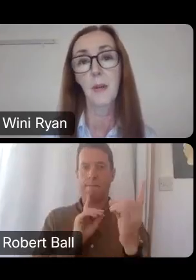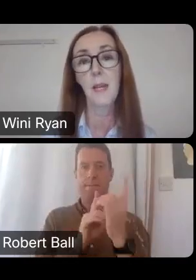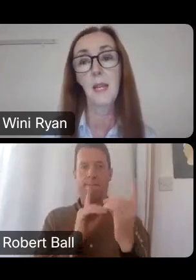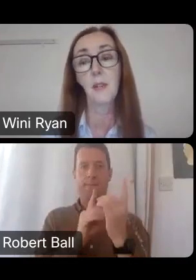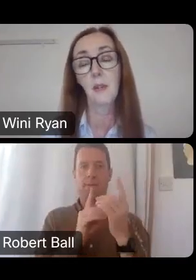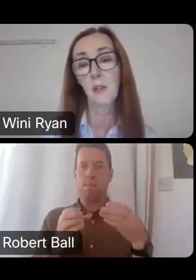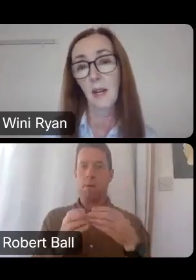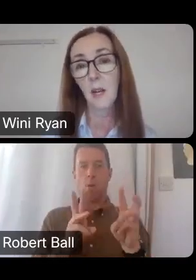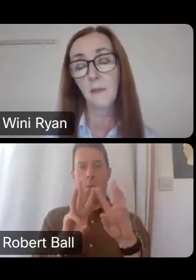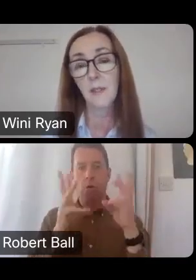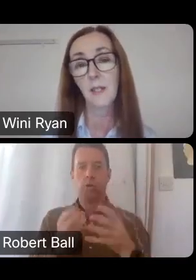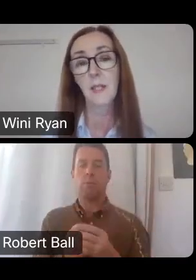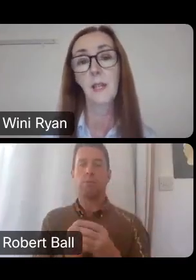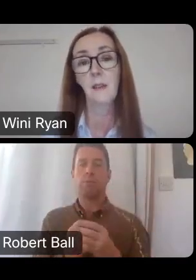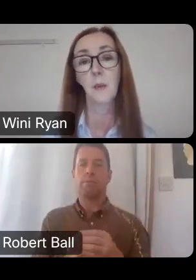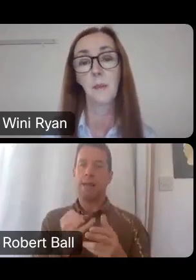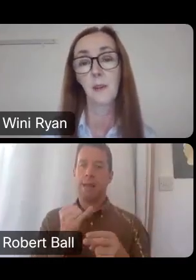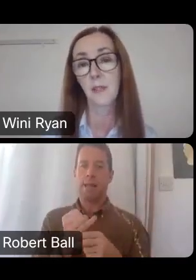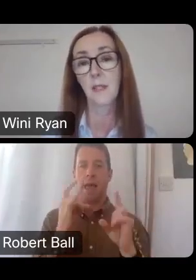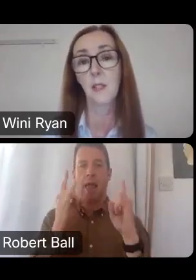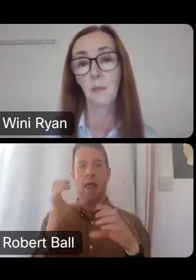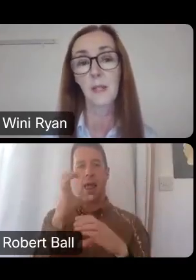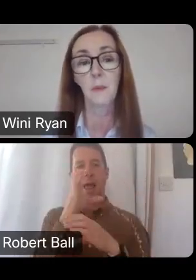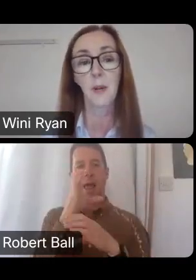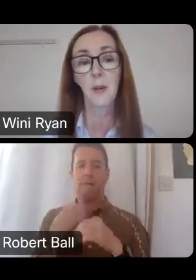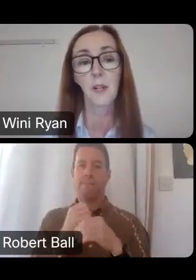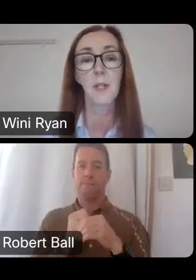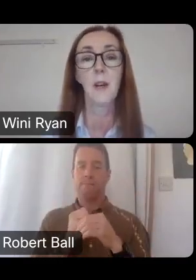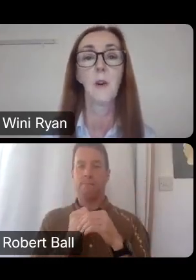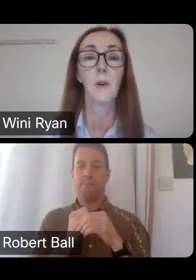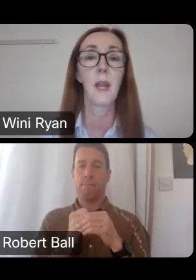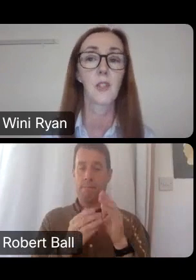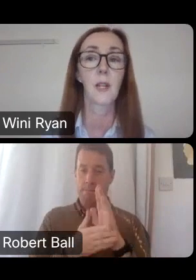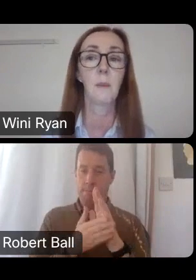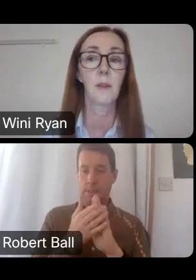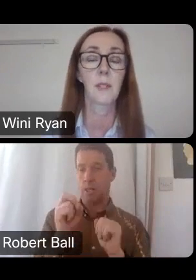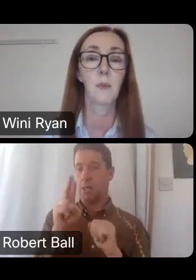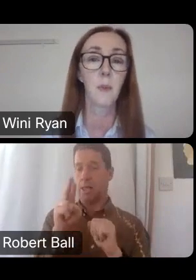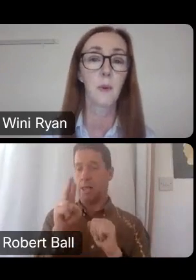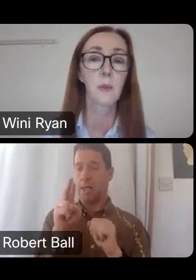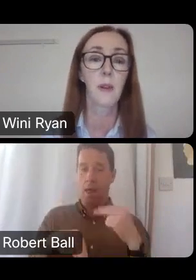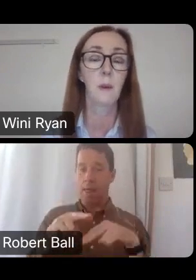workshop, either in your healthcare facility, if your facility is running the workshops, or nationally